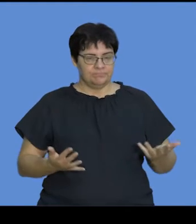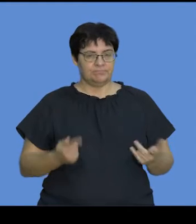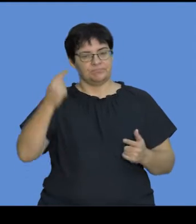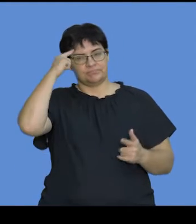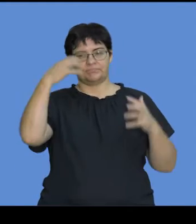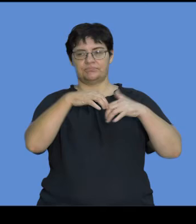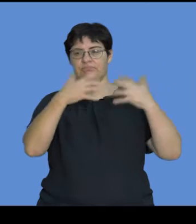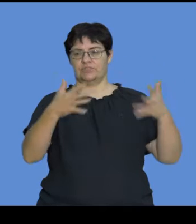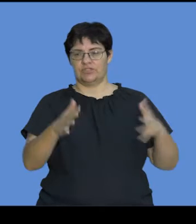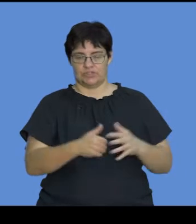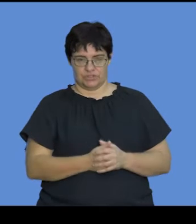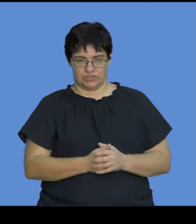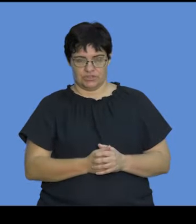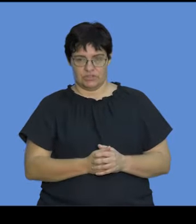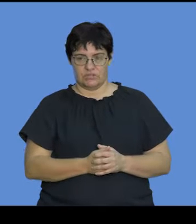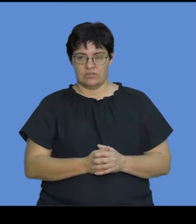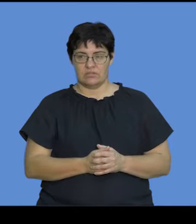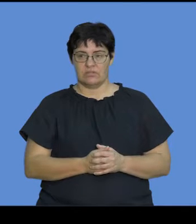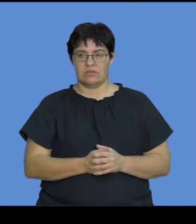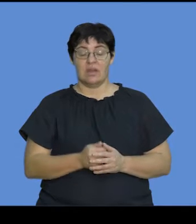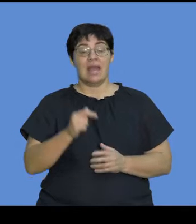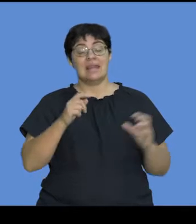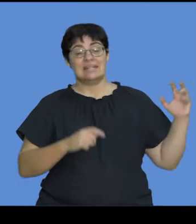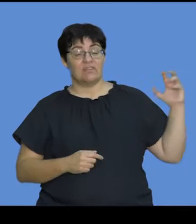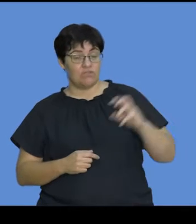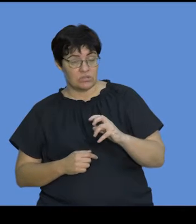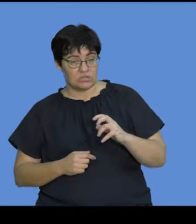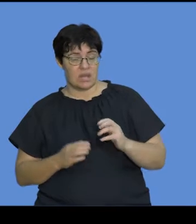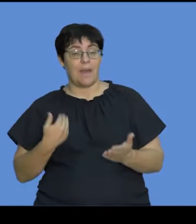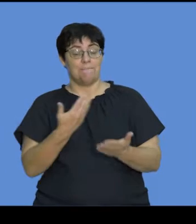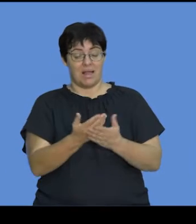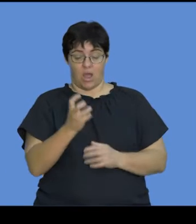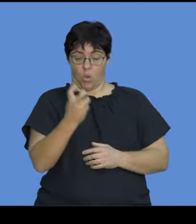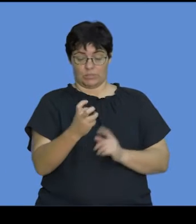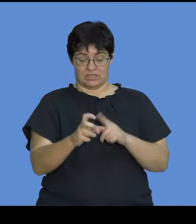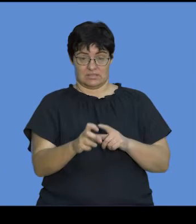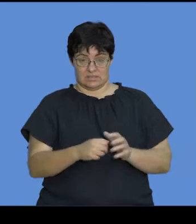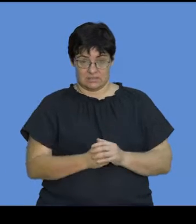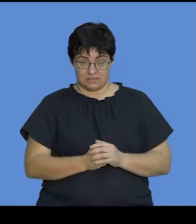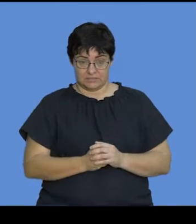we have thought about this. We've done this. What happens when a net force is applied to an object?